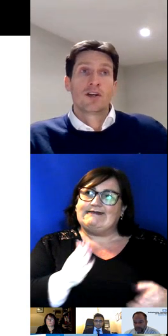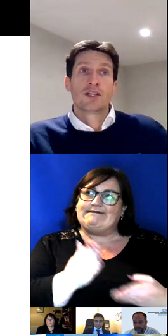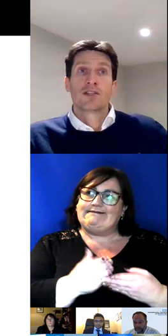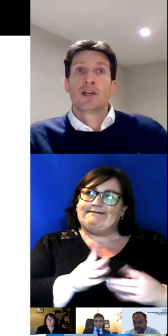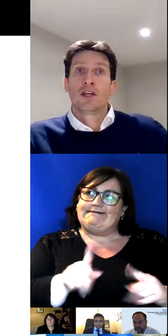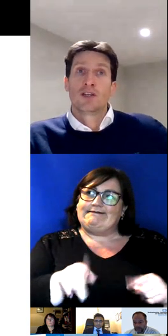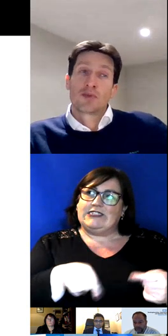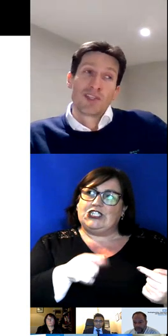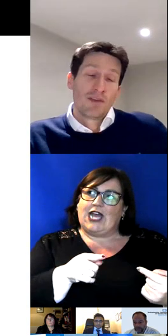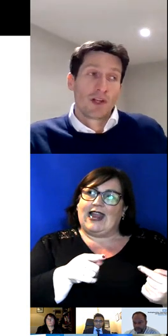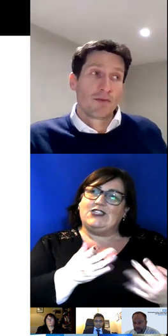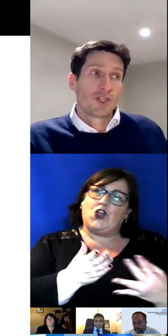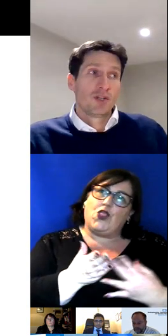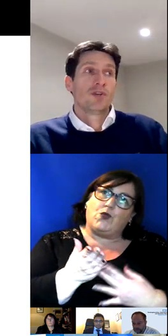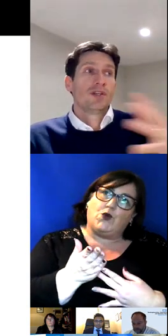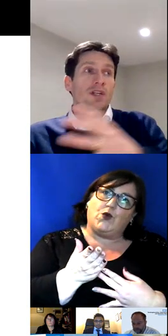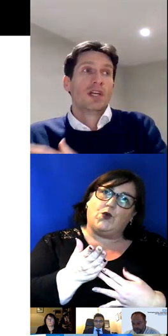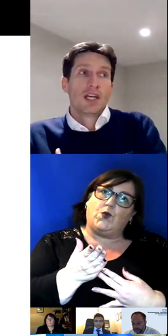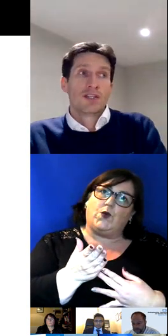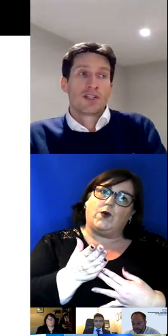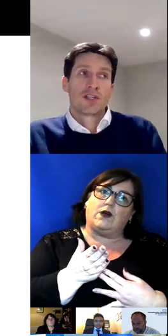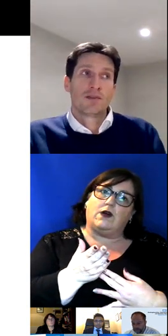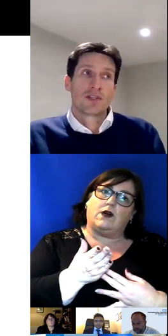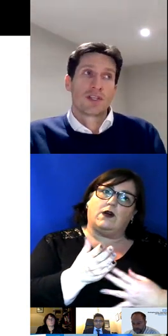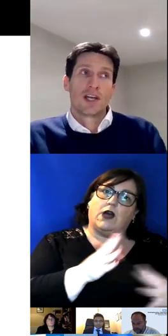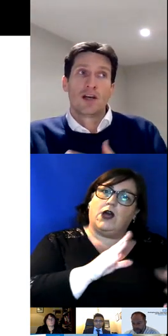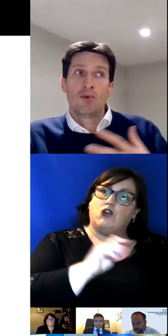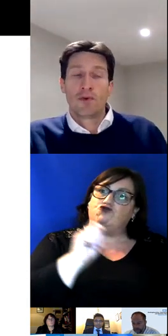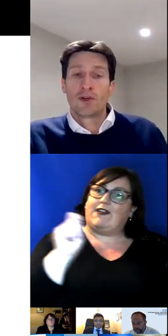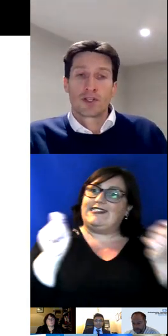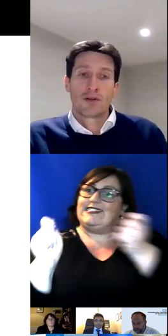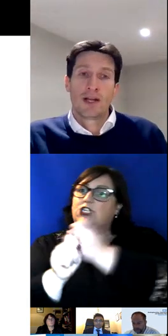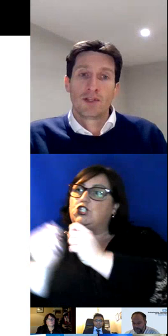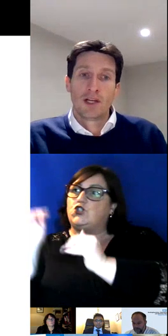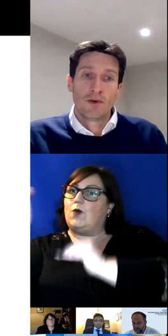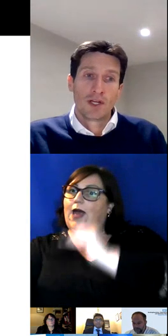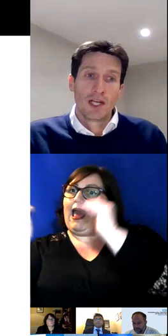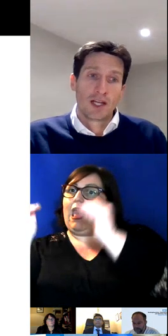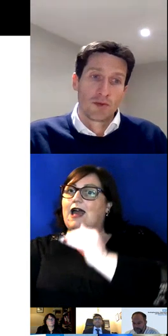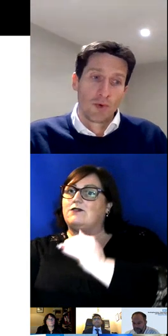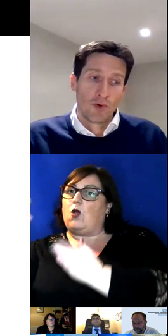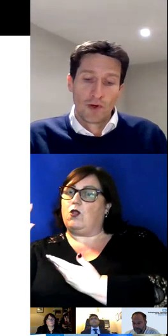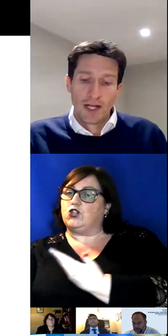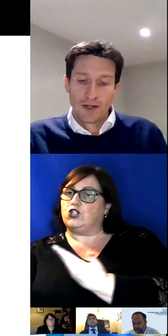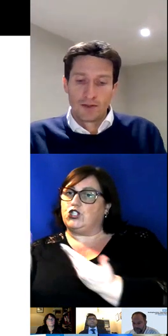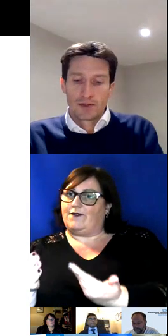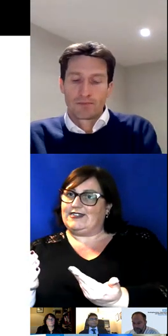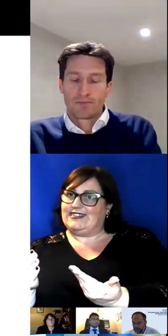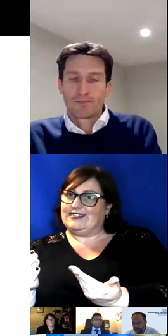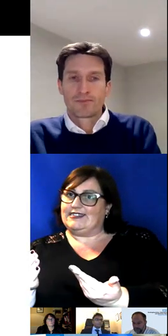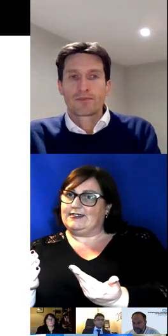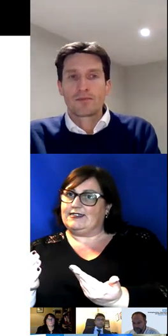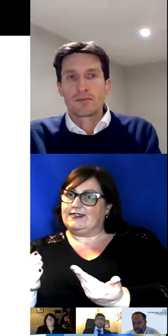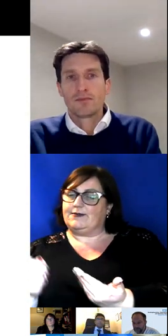are designed specifically for children into services that are more focused around delivery and support for